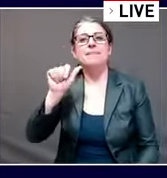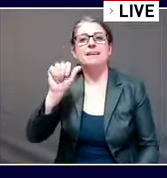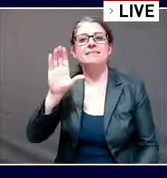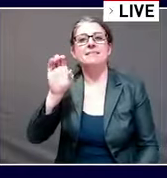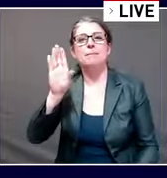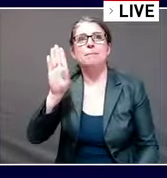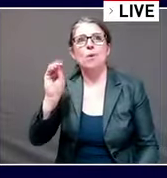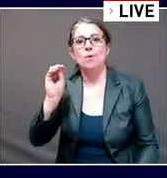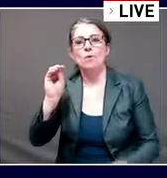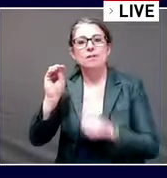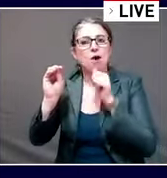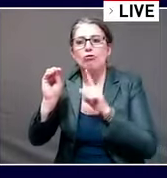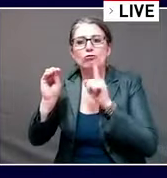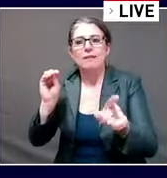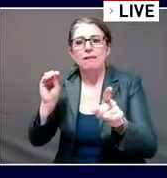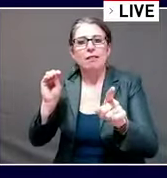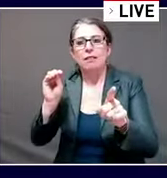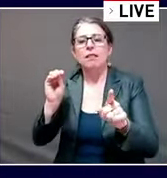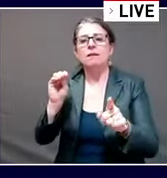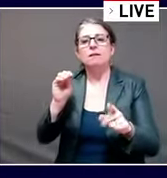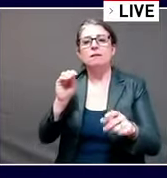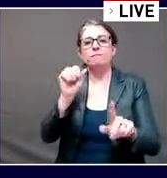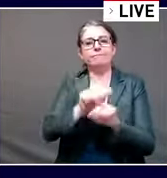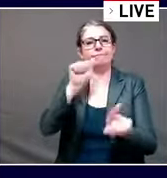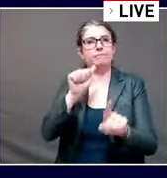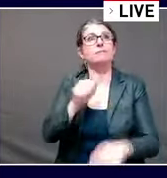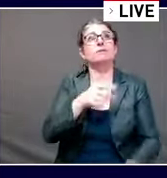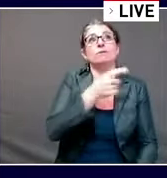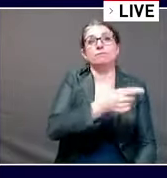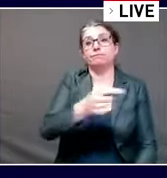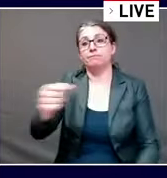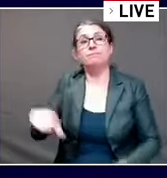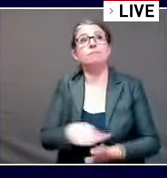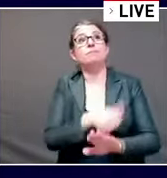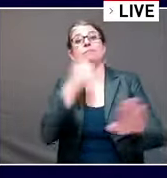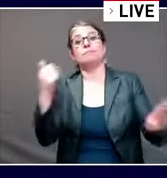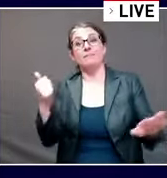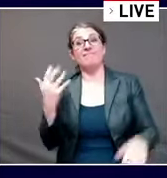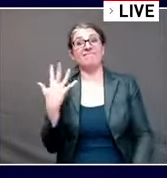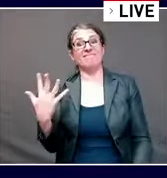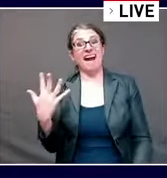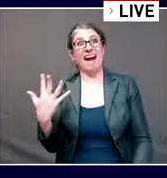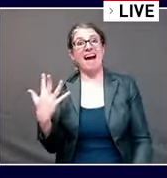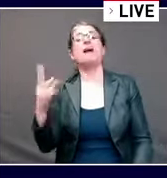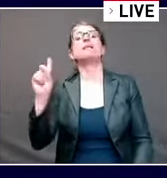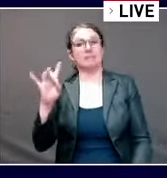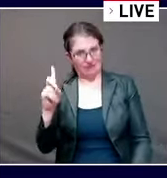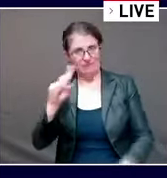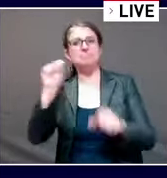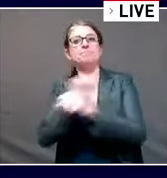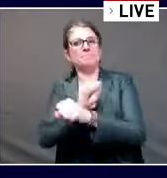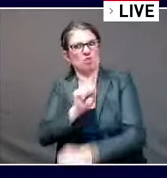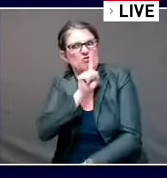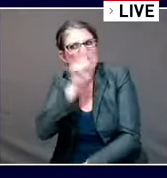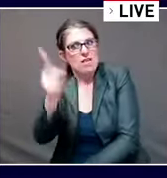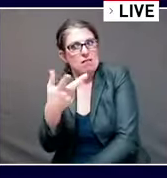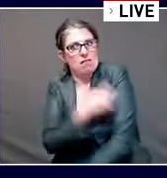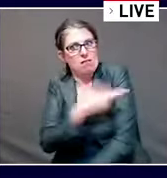efficacy of 94.5%. This morning, Dr. Anthony Fauci called these results, quote,